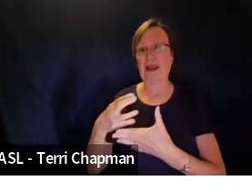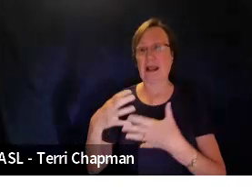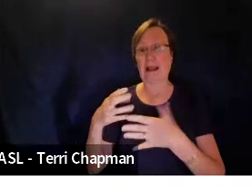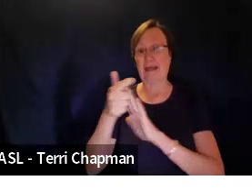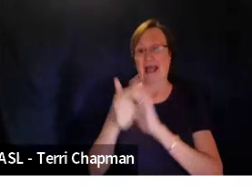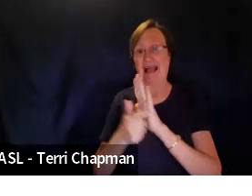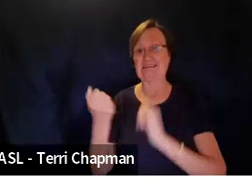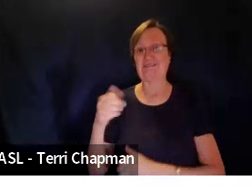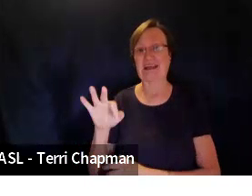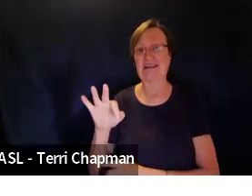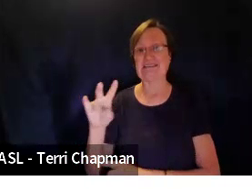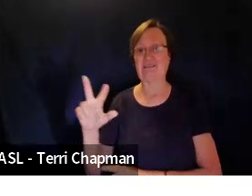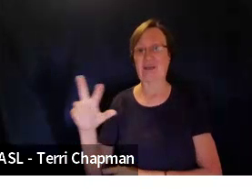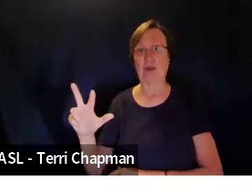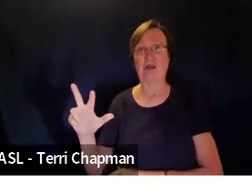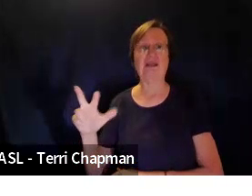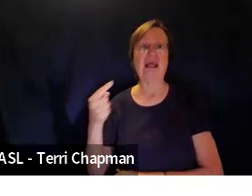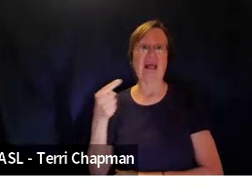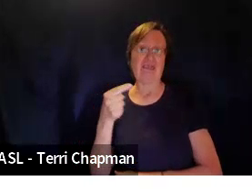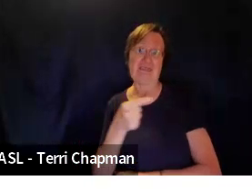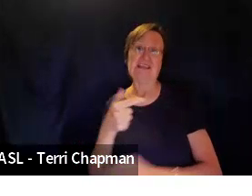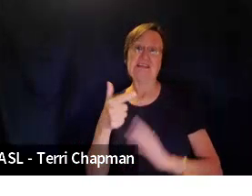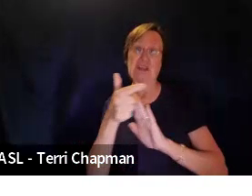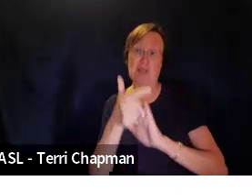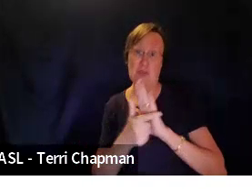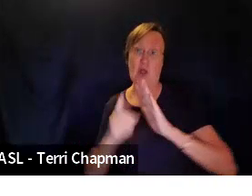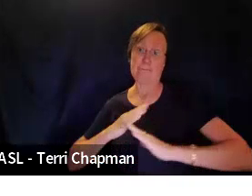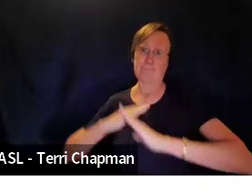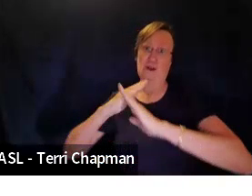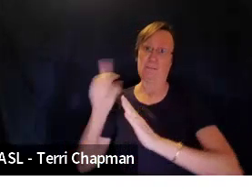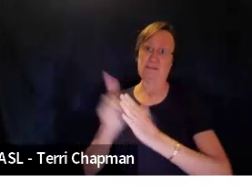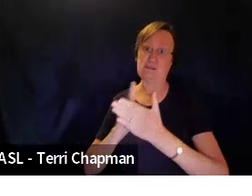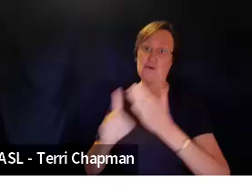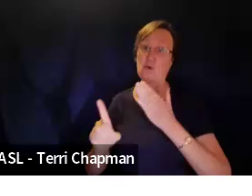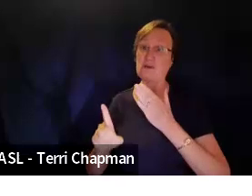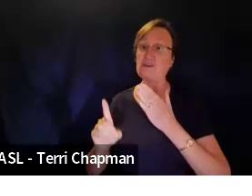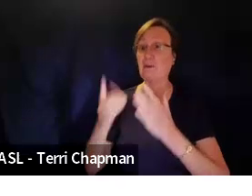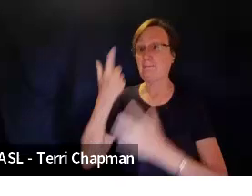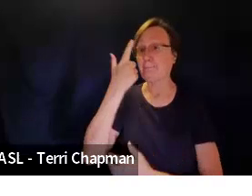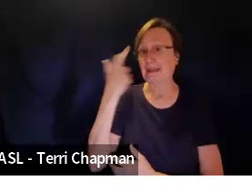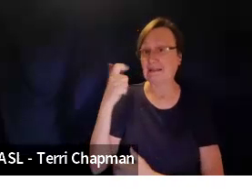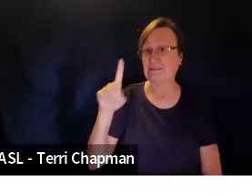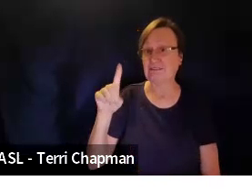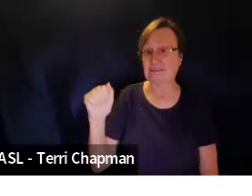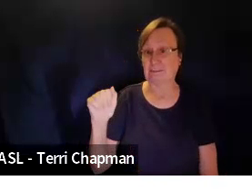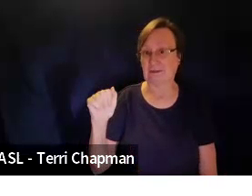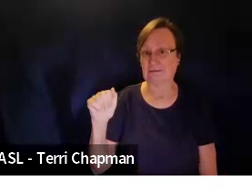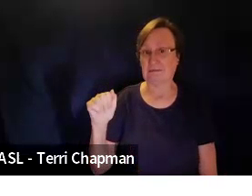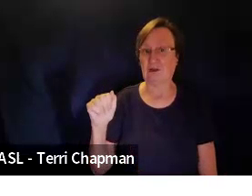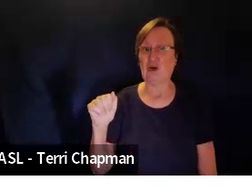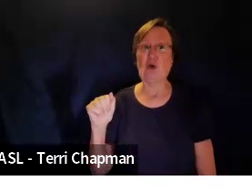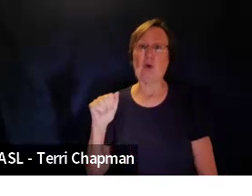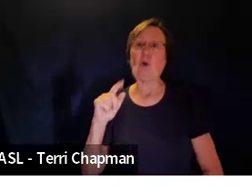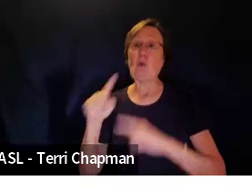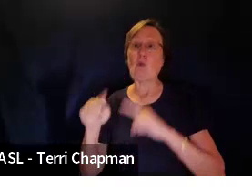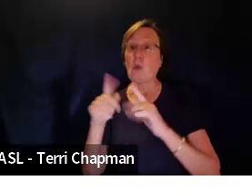1973. This is a law that prohibits discrimination on the basis of disability when the programs are